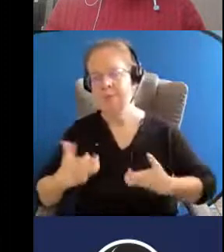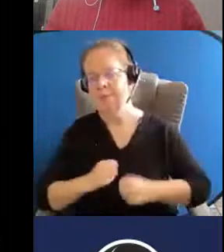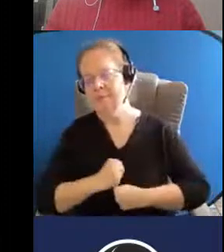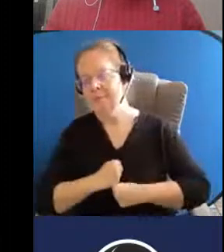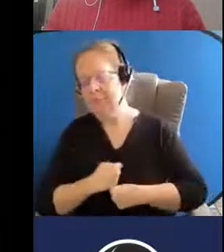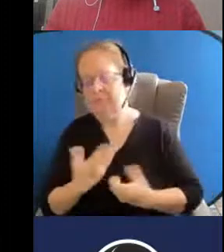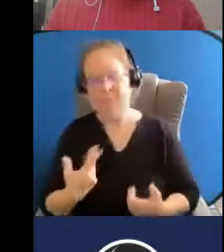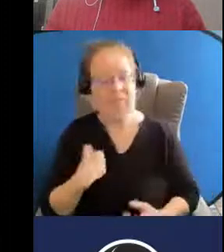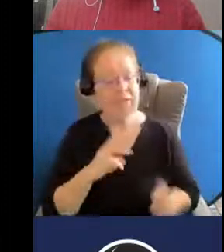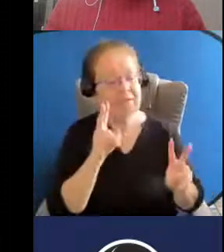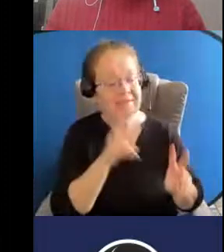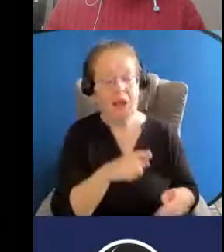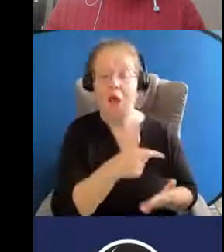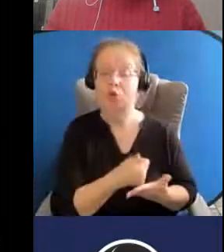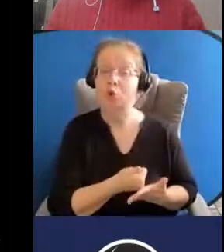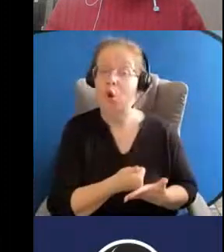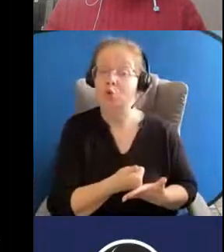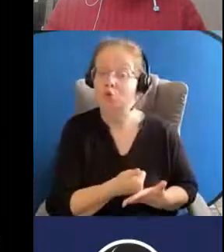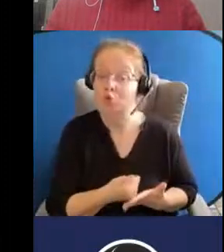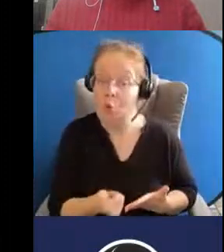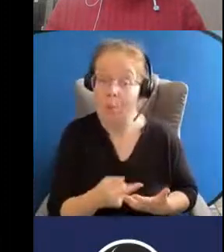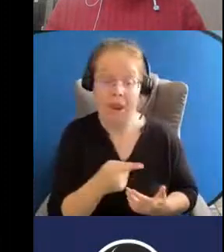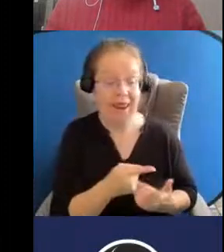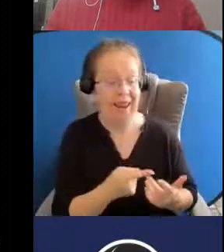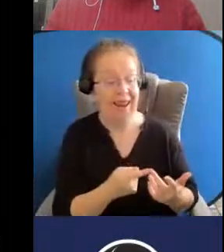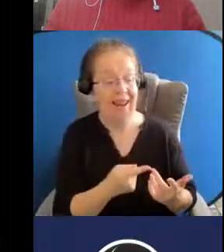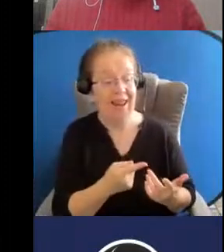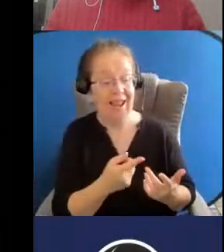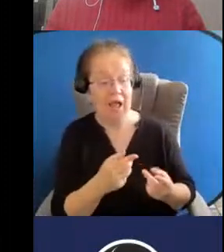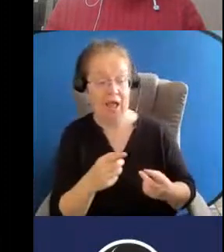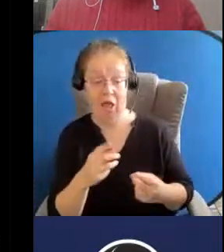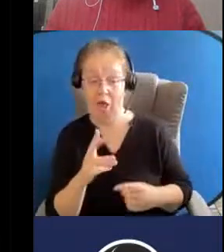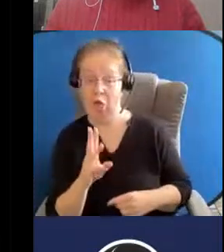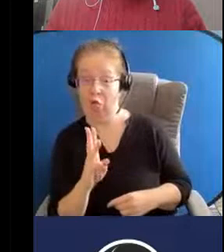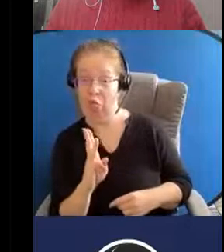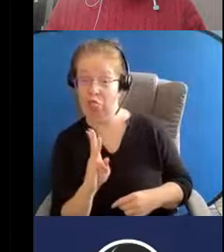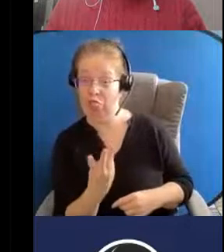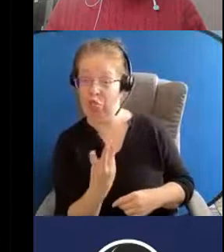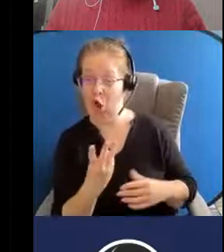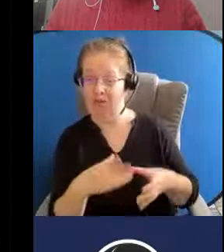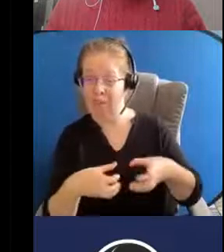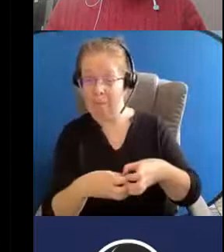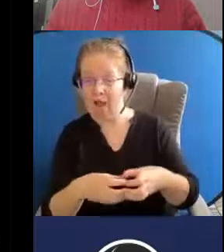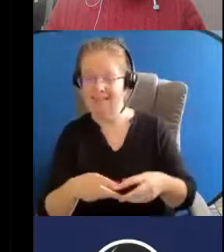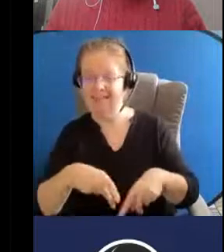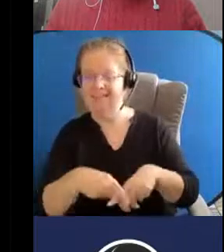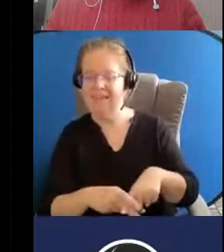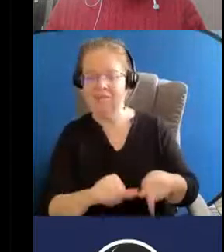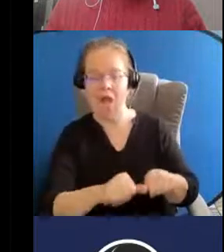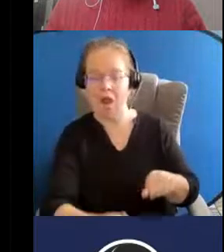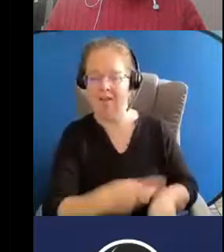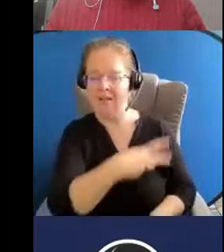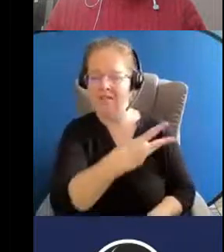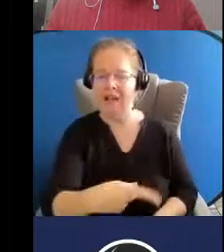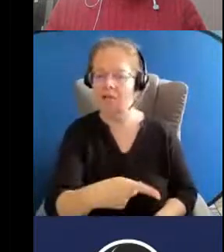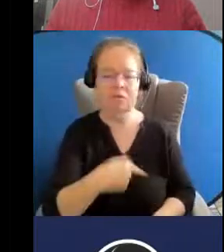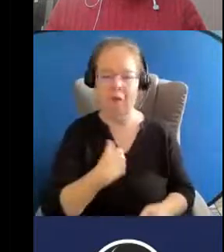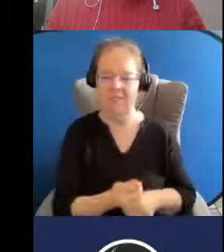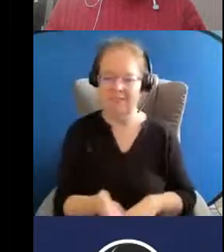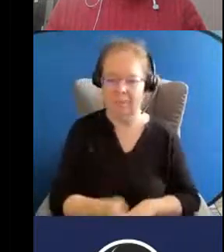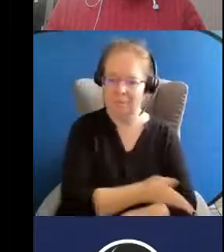saw that usually came out and the third-party ATs fixed after Windows came out, we fixed a lot of